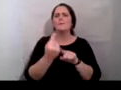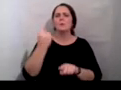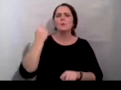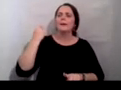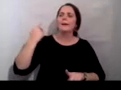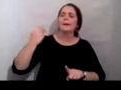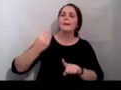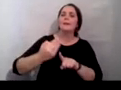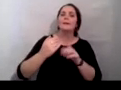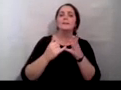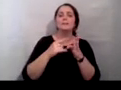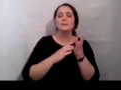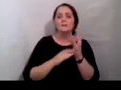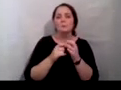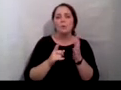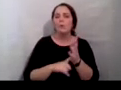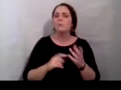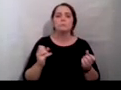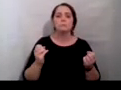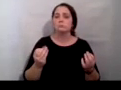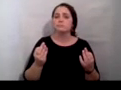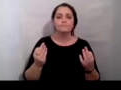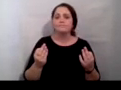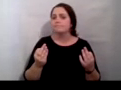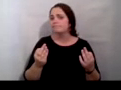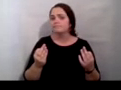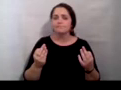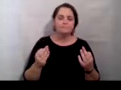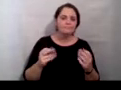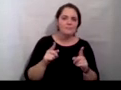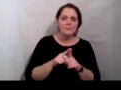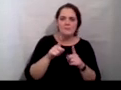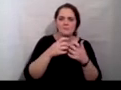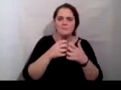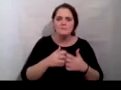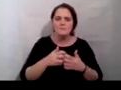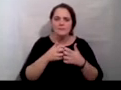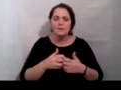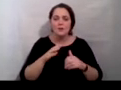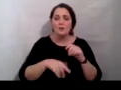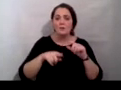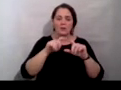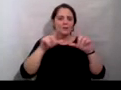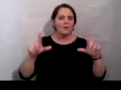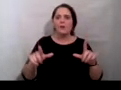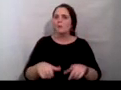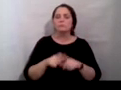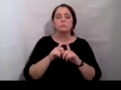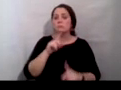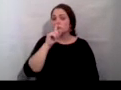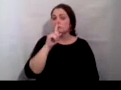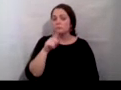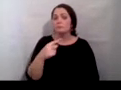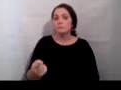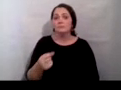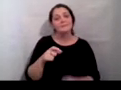or symbolism that you can really kind of link to sort of, you know, try to understand what's going on